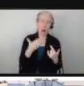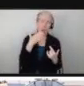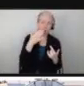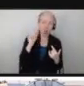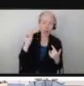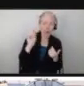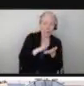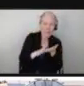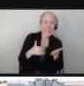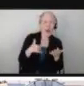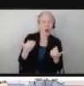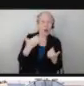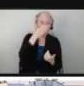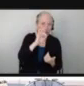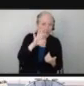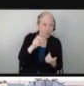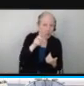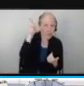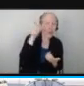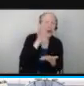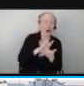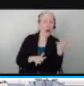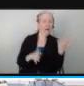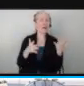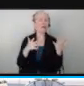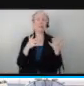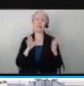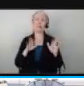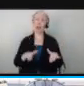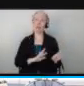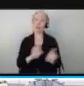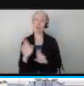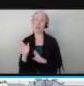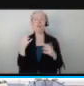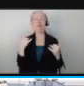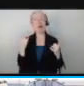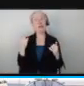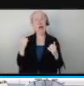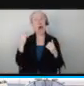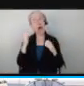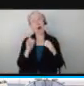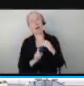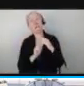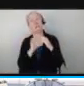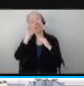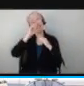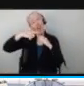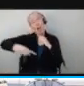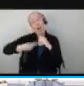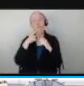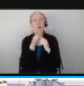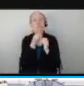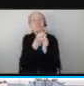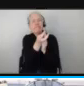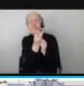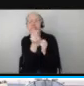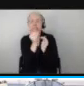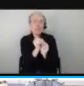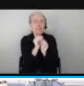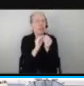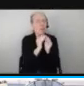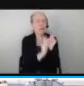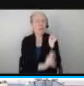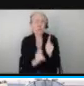accomplishment, and good fulfillment. We're not there today. We know spaceflight today is just for a small number of people, and we're just beginning to see it move from